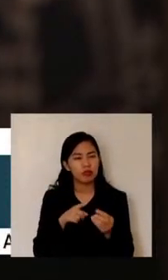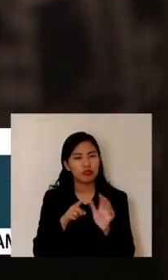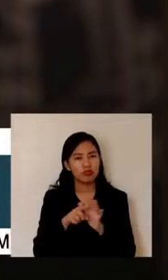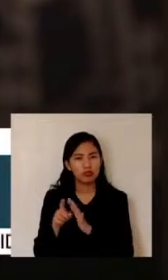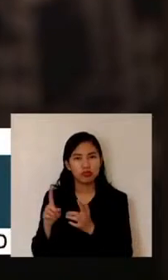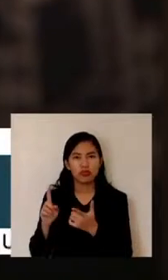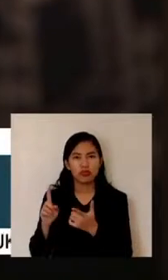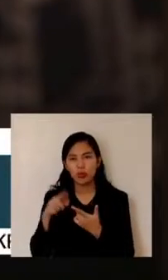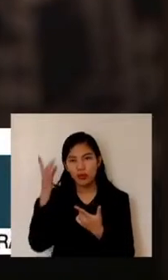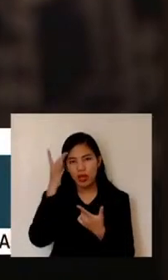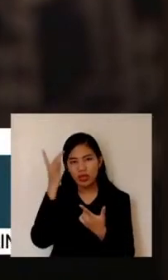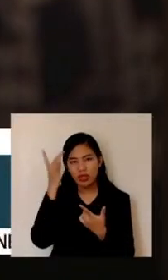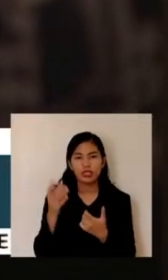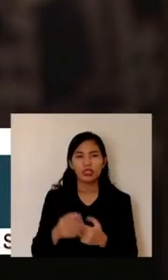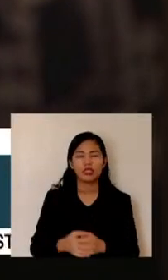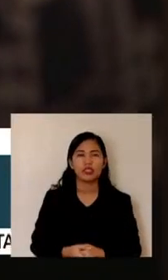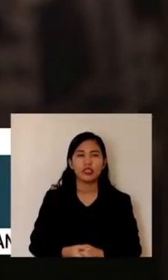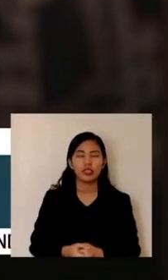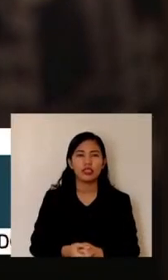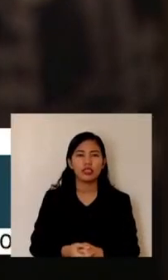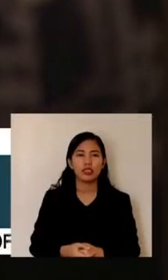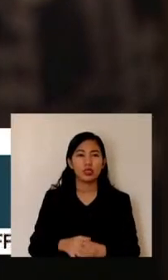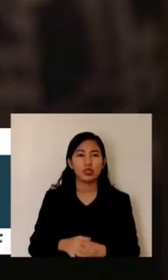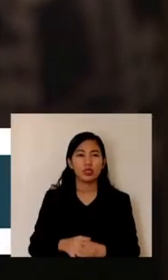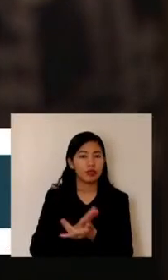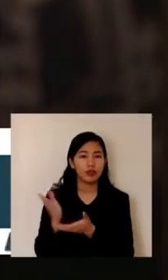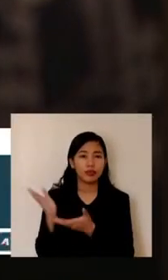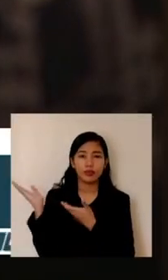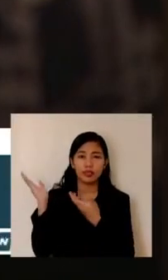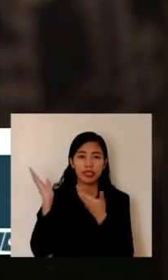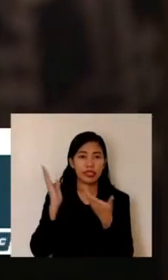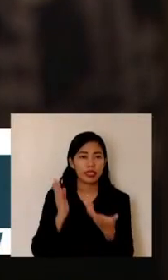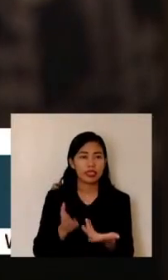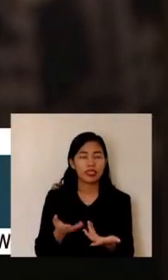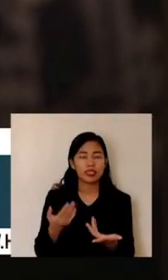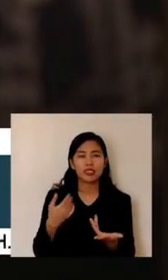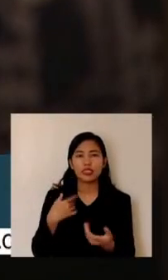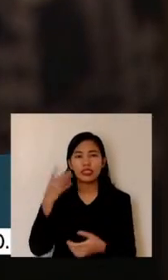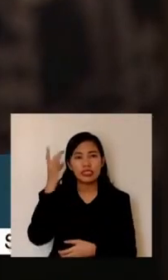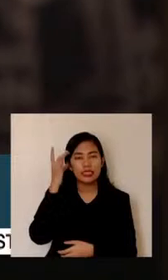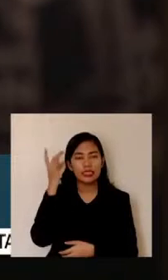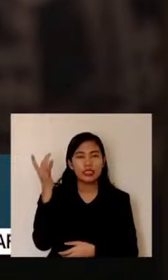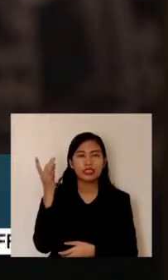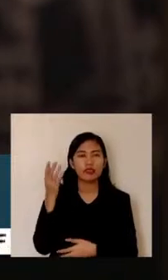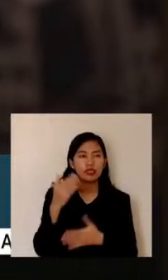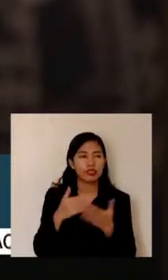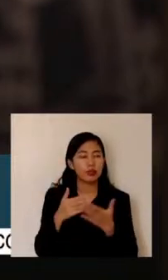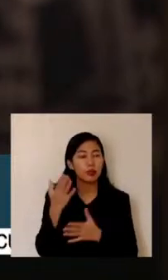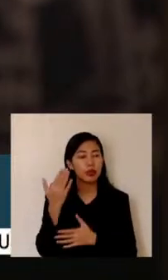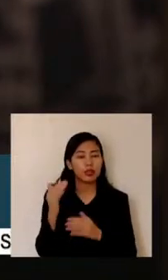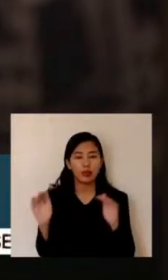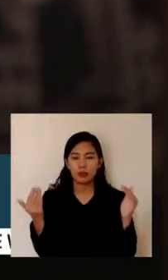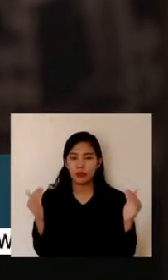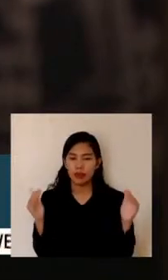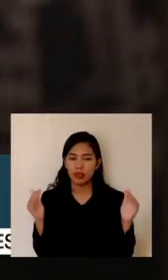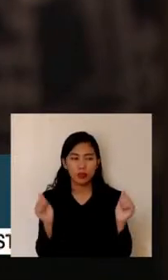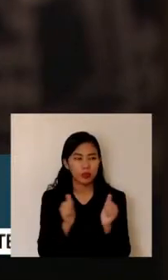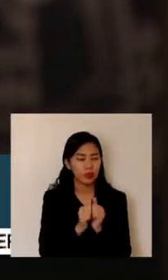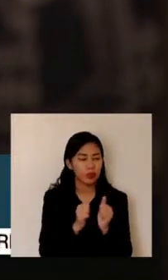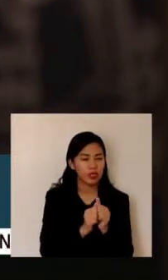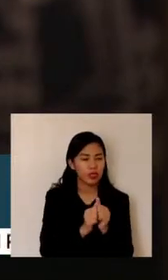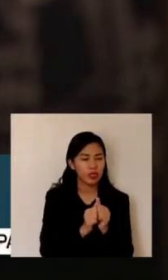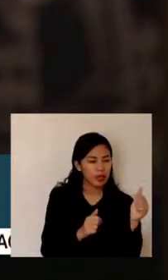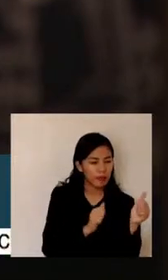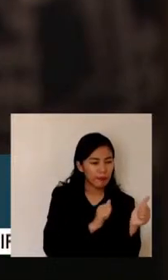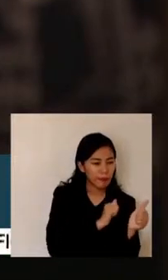trivialization. The COVID brought Holocaust trivialization to a summit. Those comparisons between green passes to